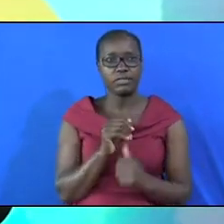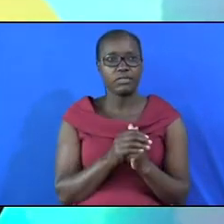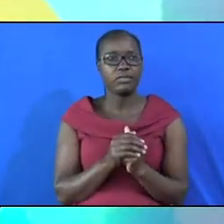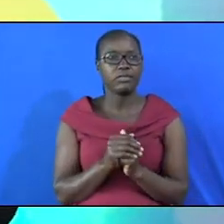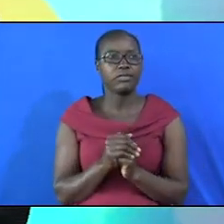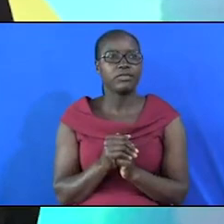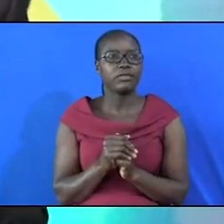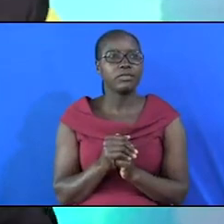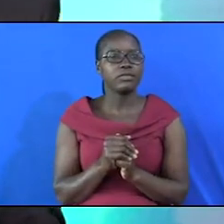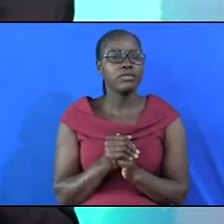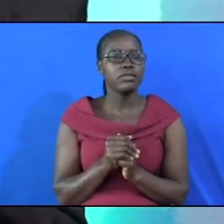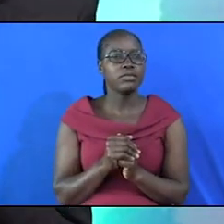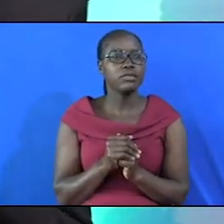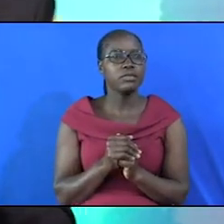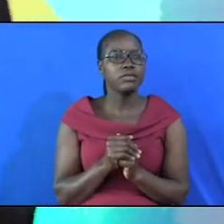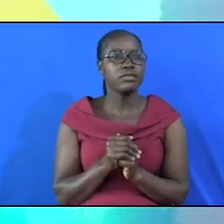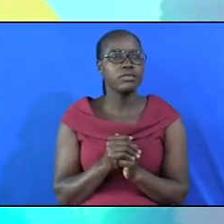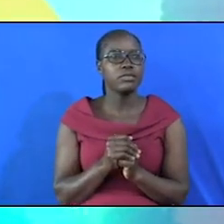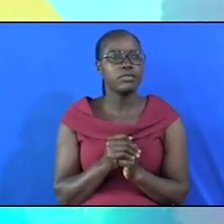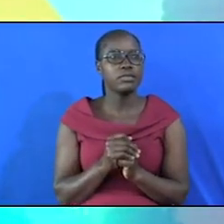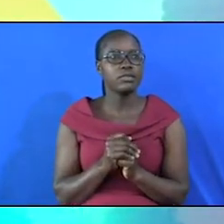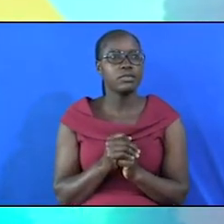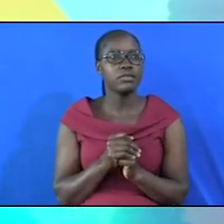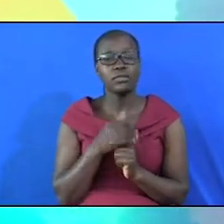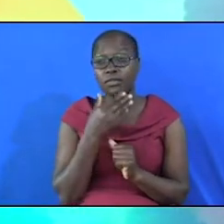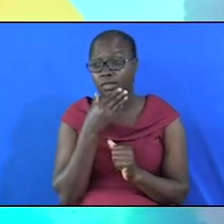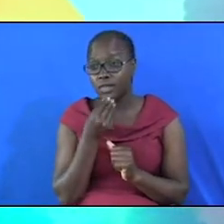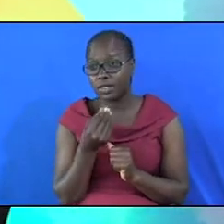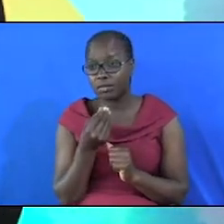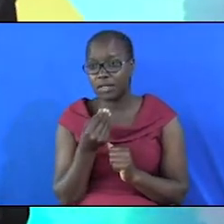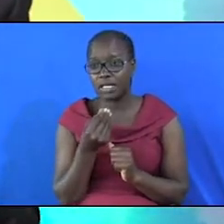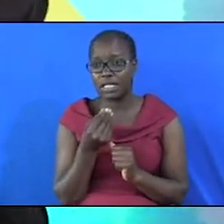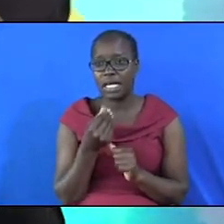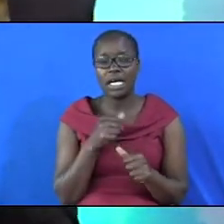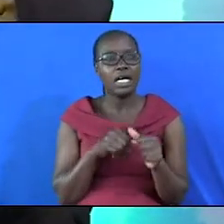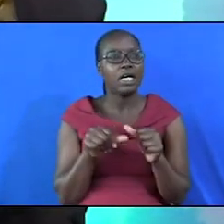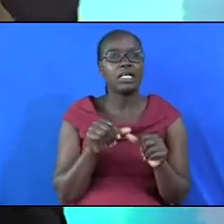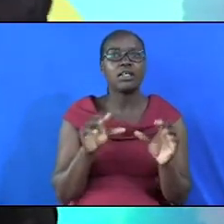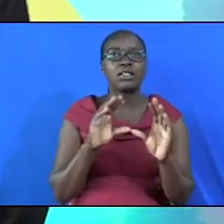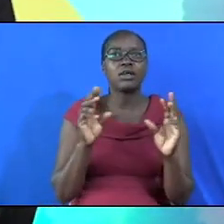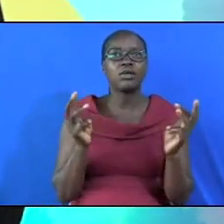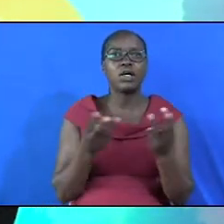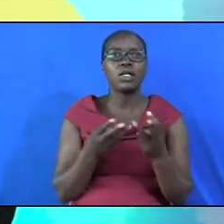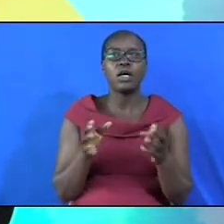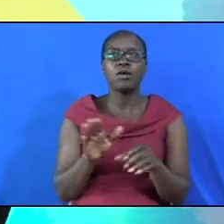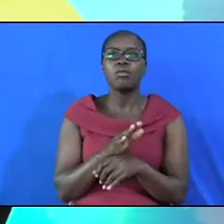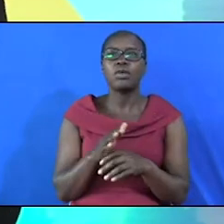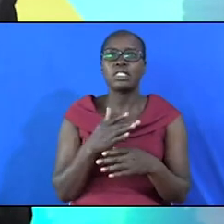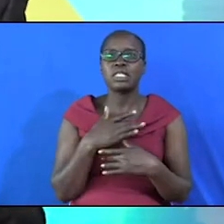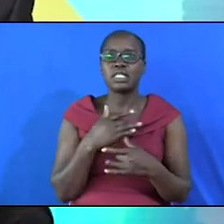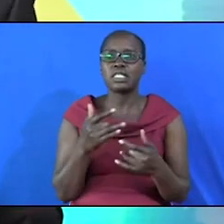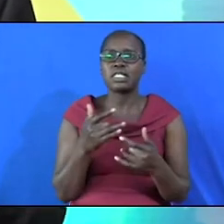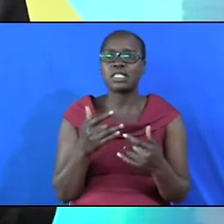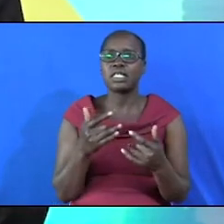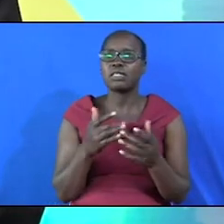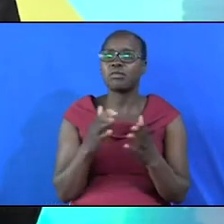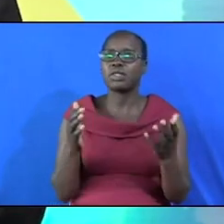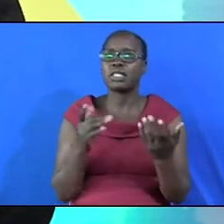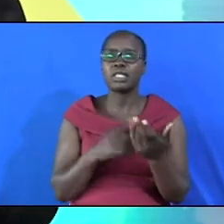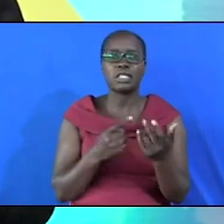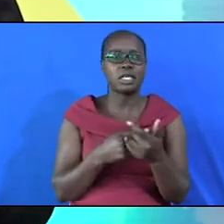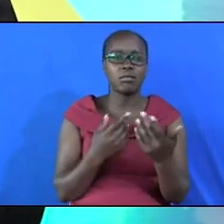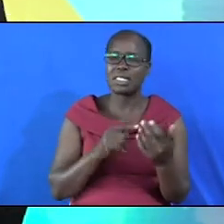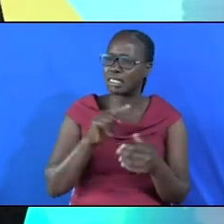that? Let me use the other one. Men, like churches around the world, are most interested in big numbers. We